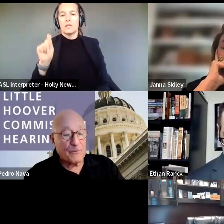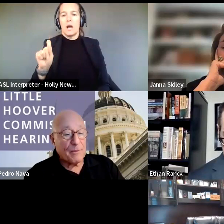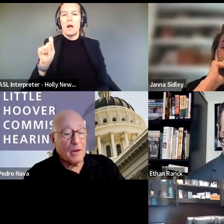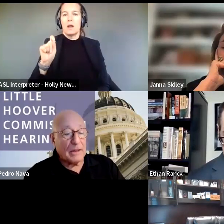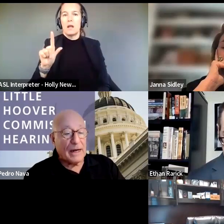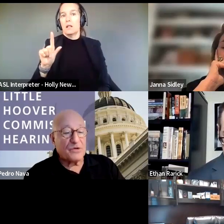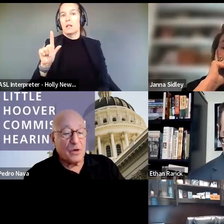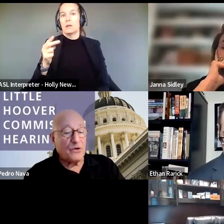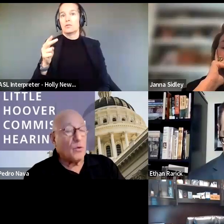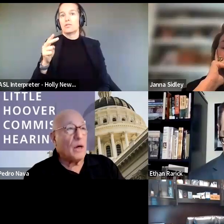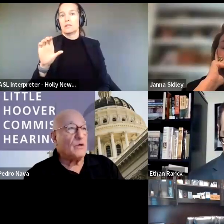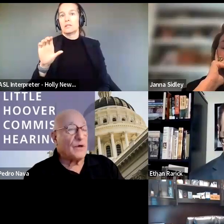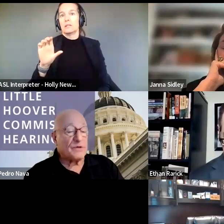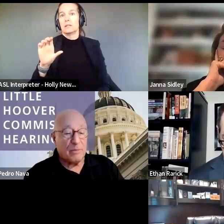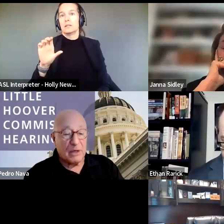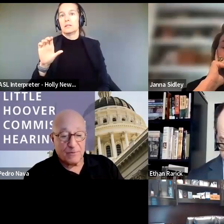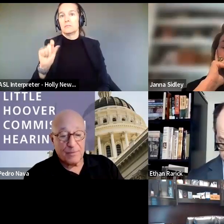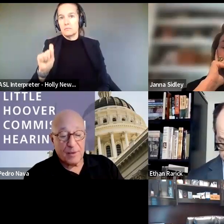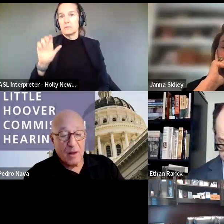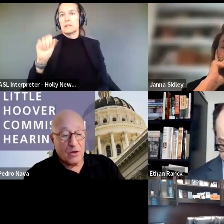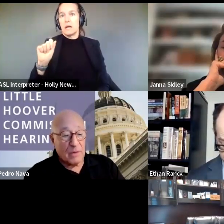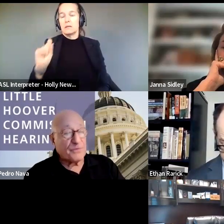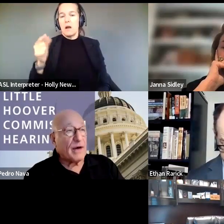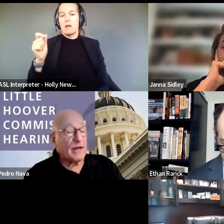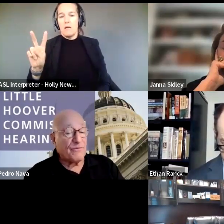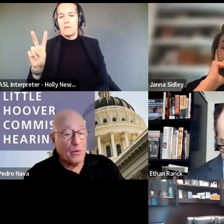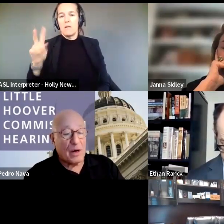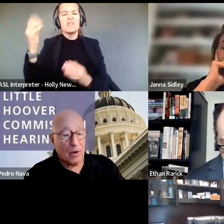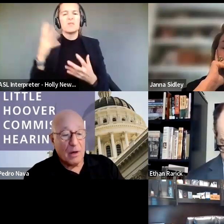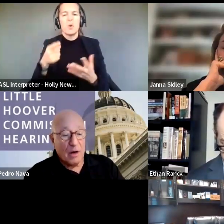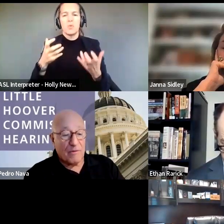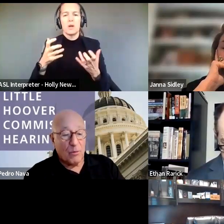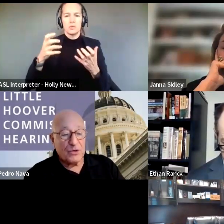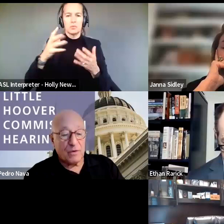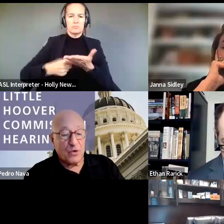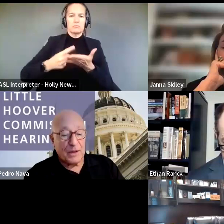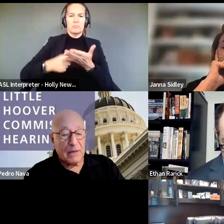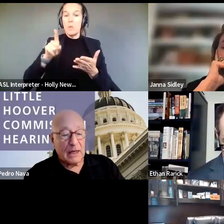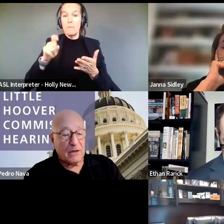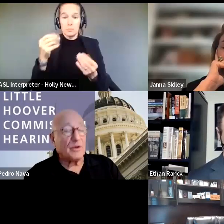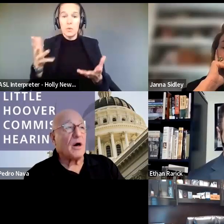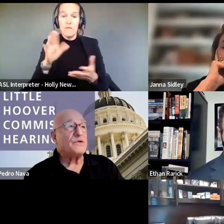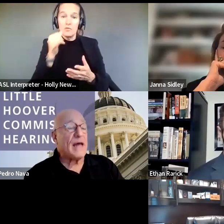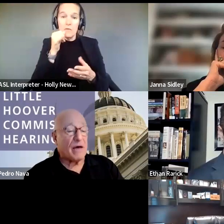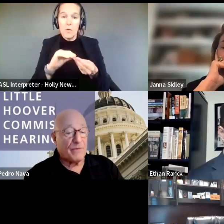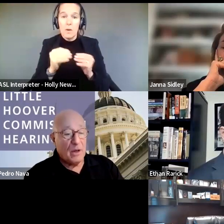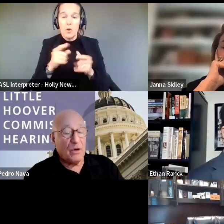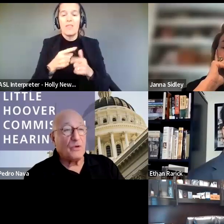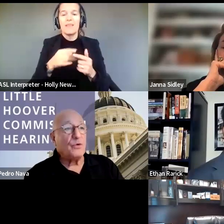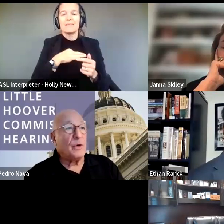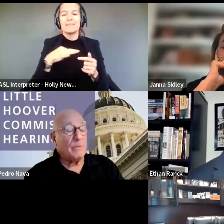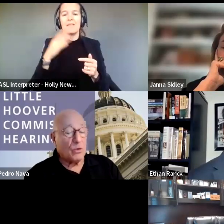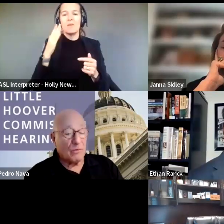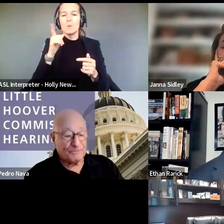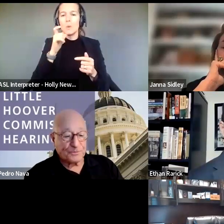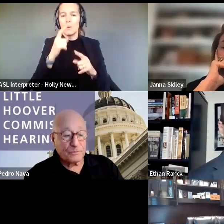littlehoover@lhc.ca.gov, letting us know that you want to address the commission. You must provide the phone number from which you have joined the meeting so that our staff knows